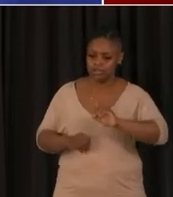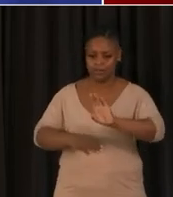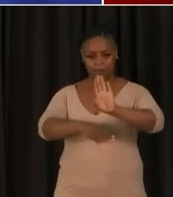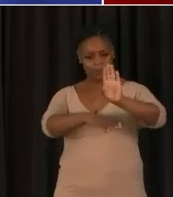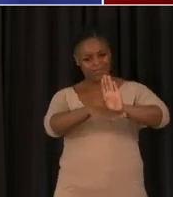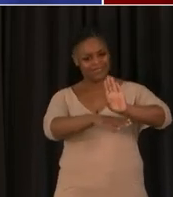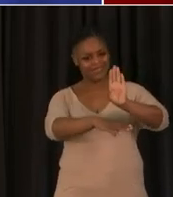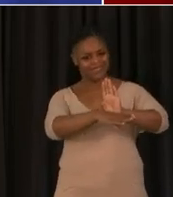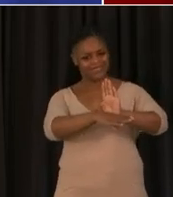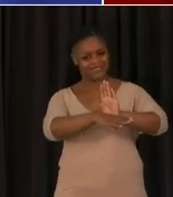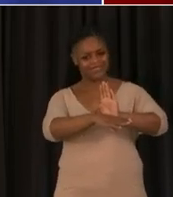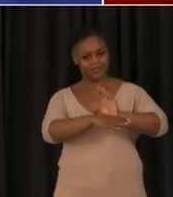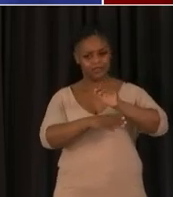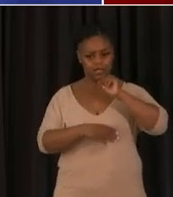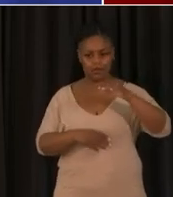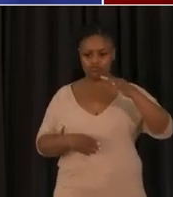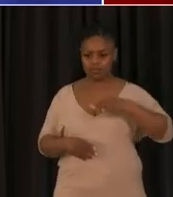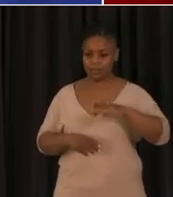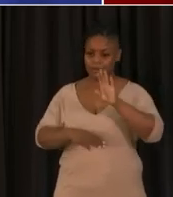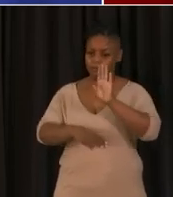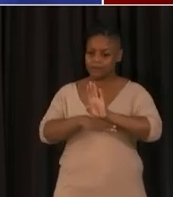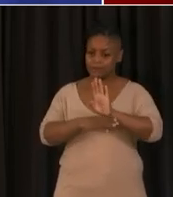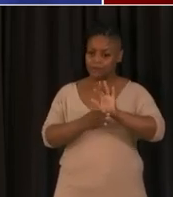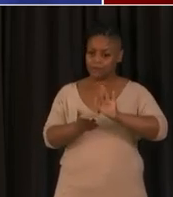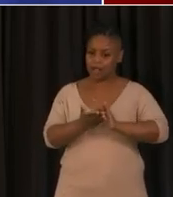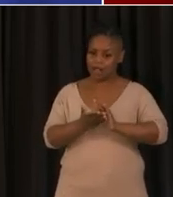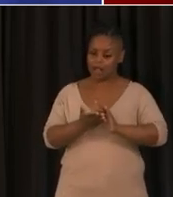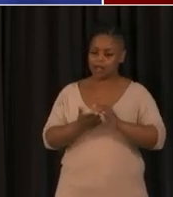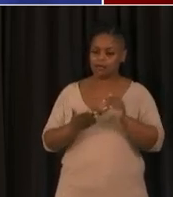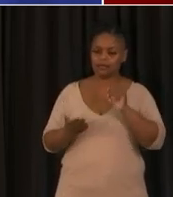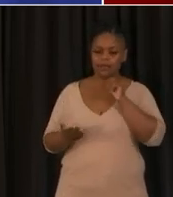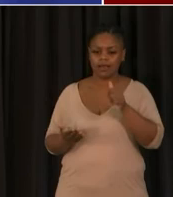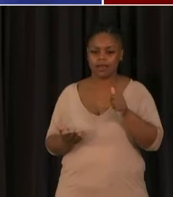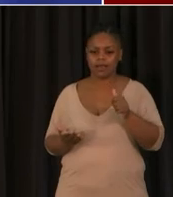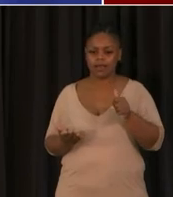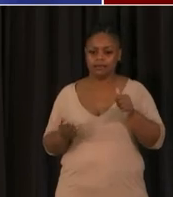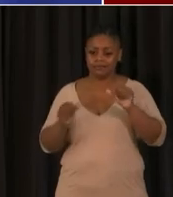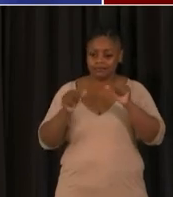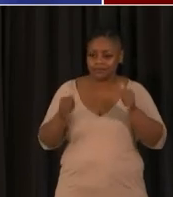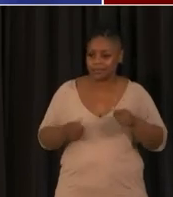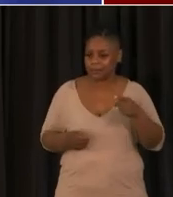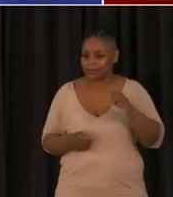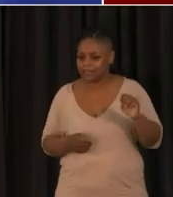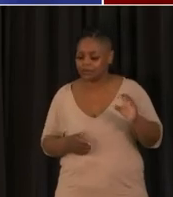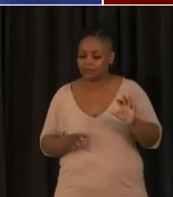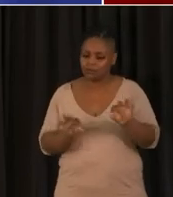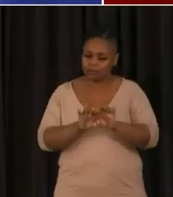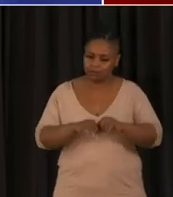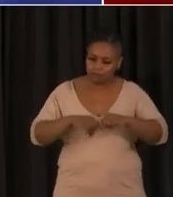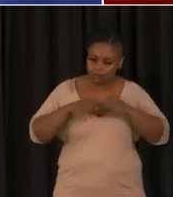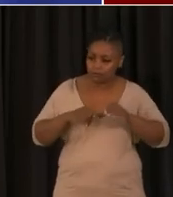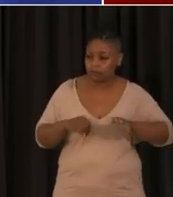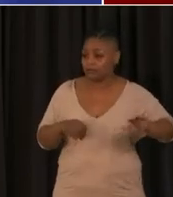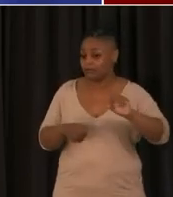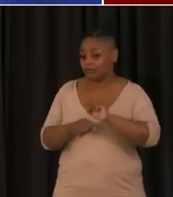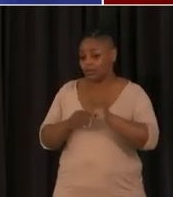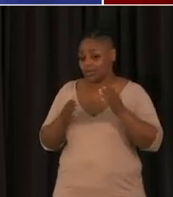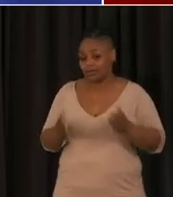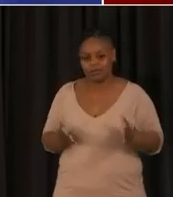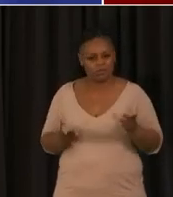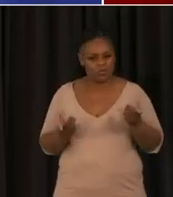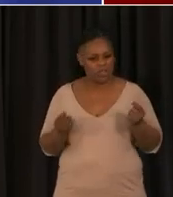especially this week, to start somewhere, because it can and it will make a difference for your overall financial health and well-being. Well, and